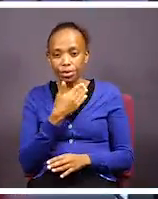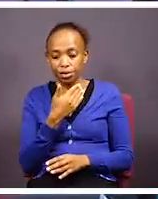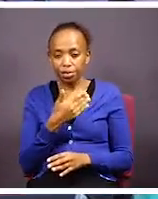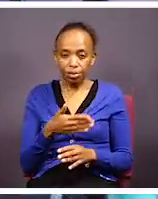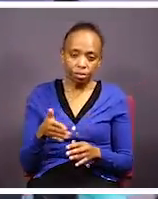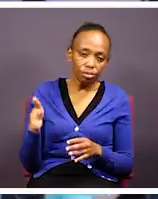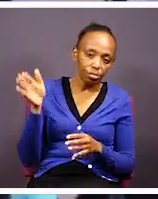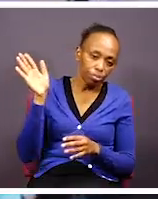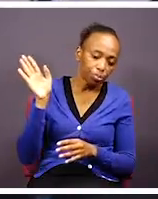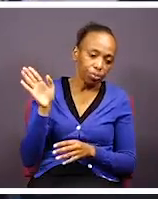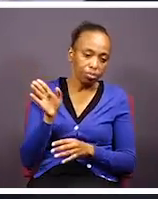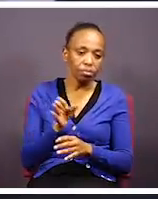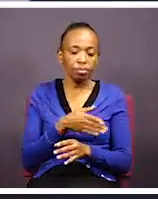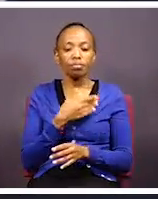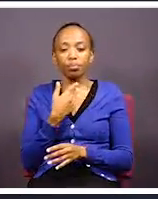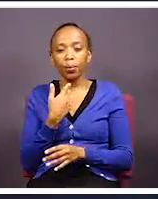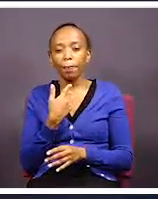can we sing together